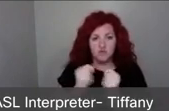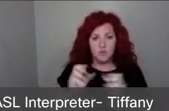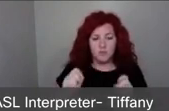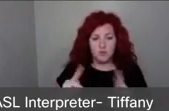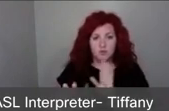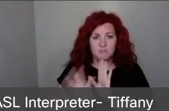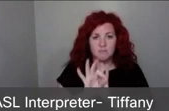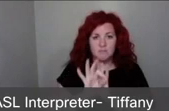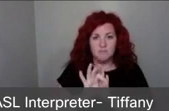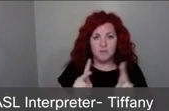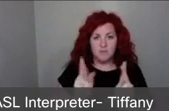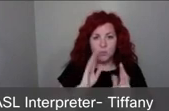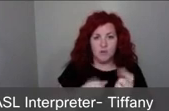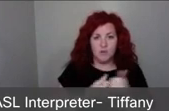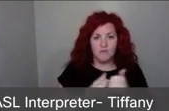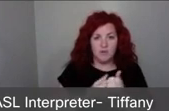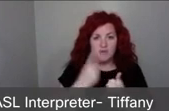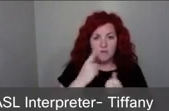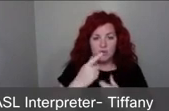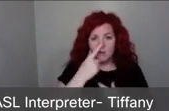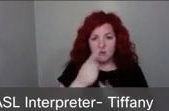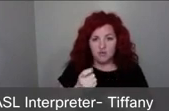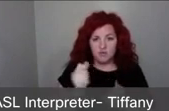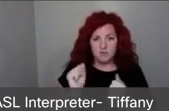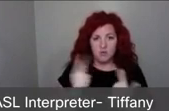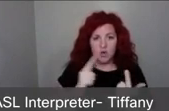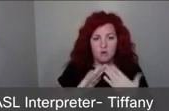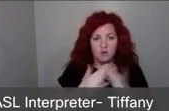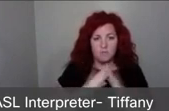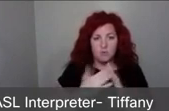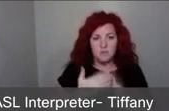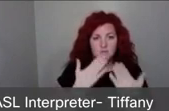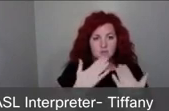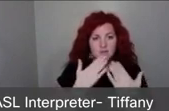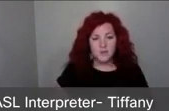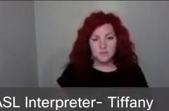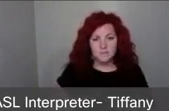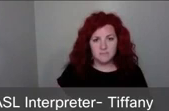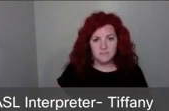elect individuals that will advocate for the interests of all communities. Thank you.